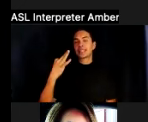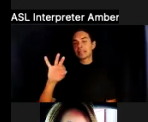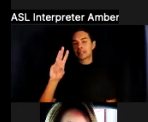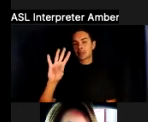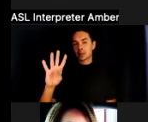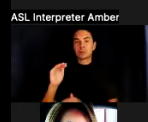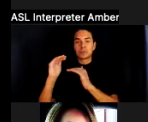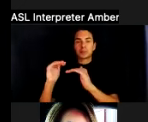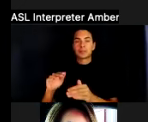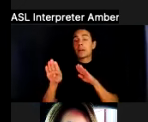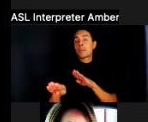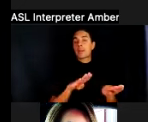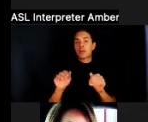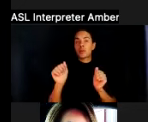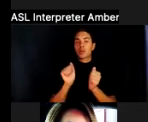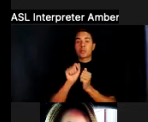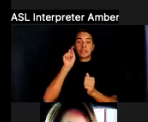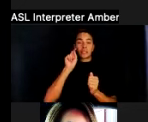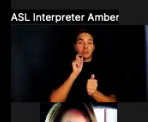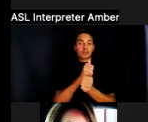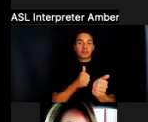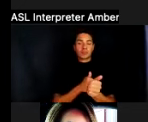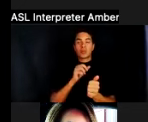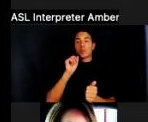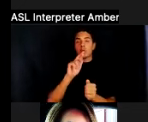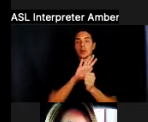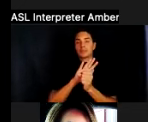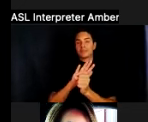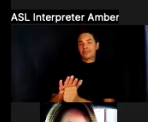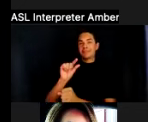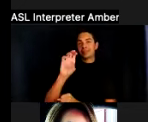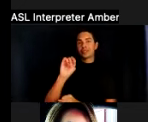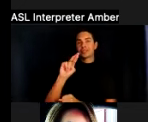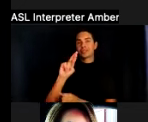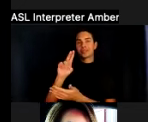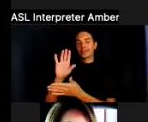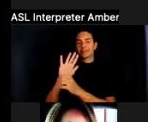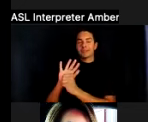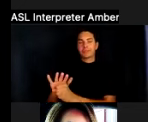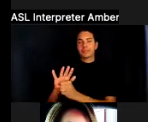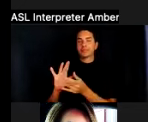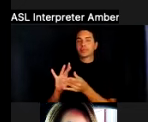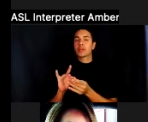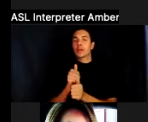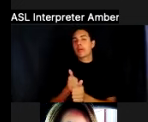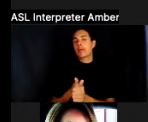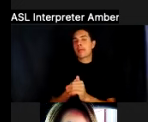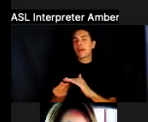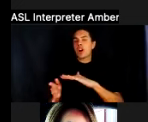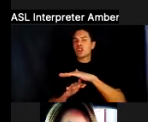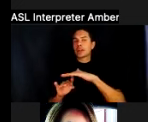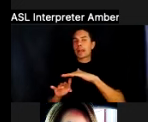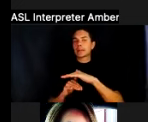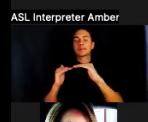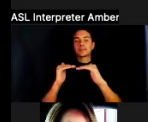connotation, unwanted, right, and cause discomfort or intimidation. Quid pro quo,